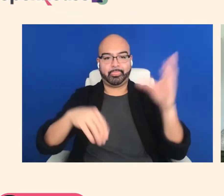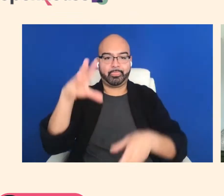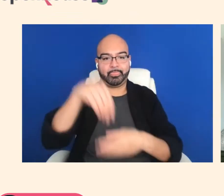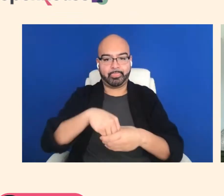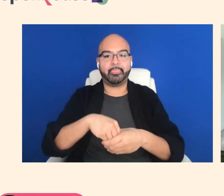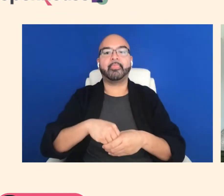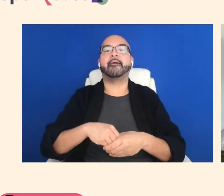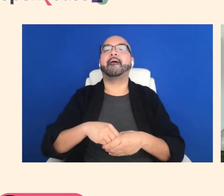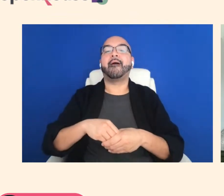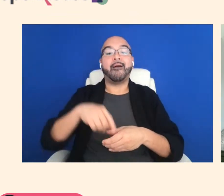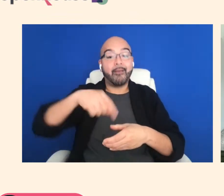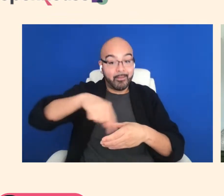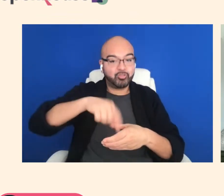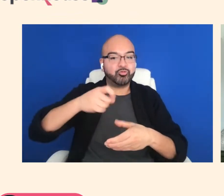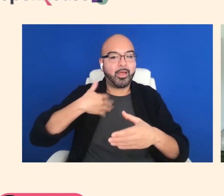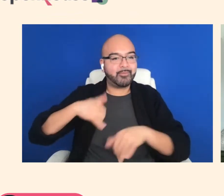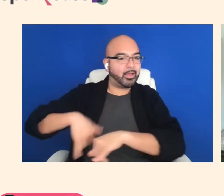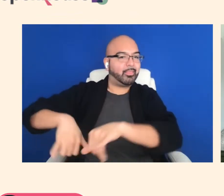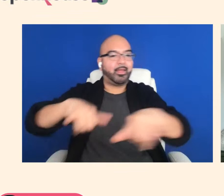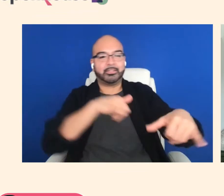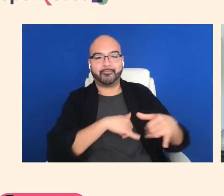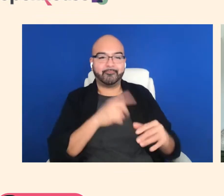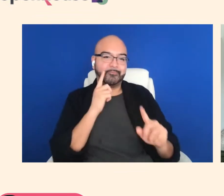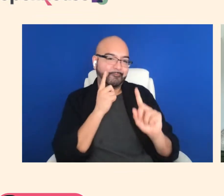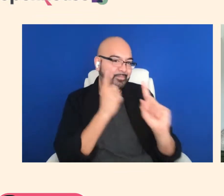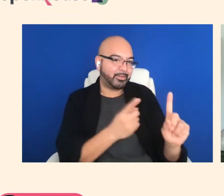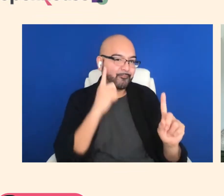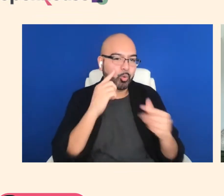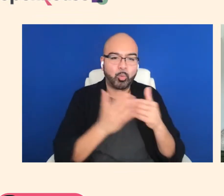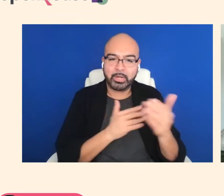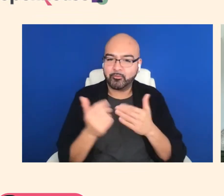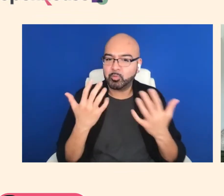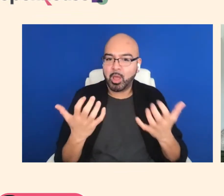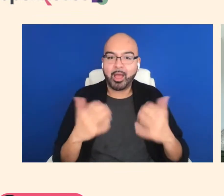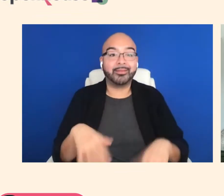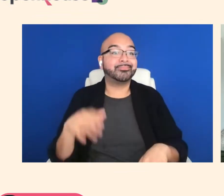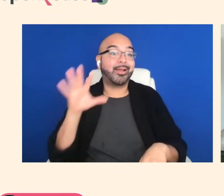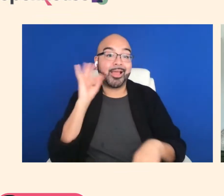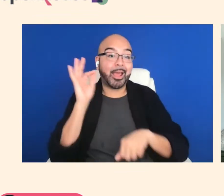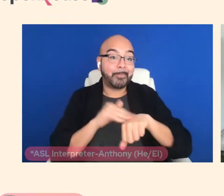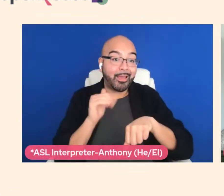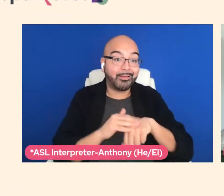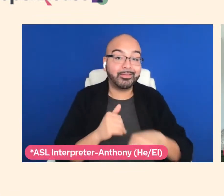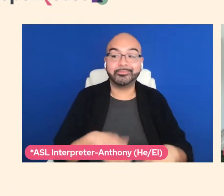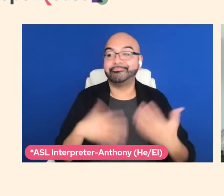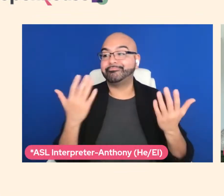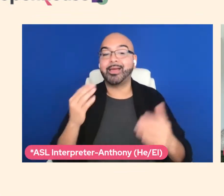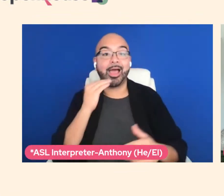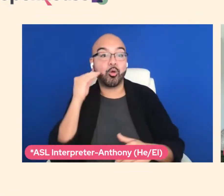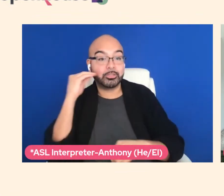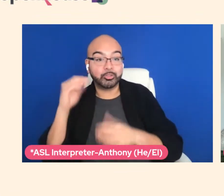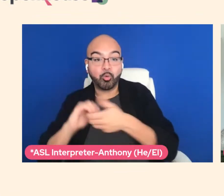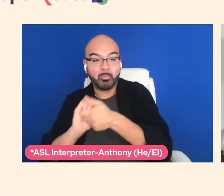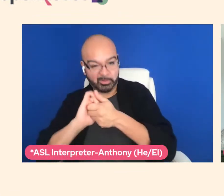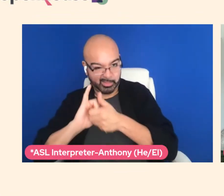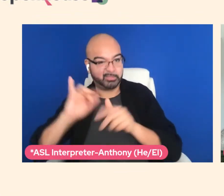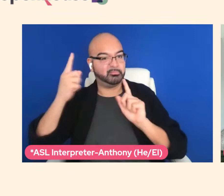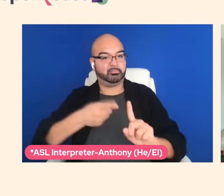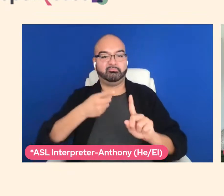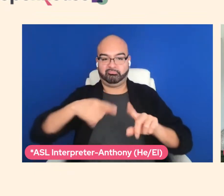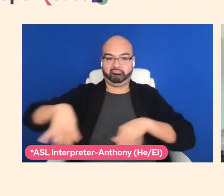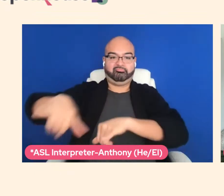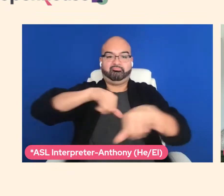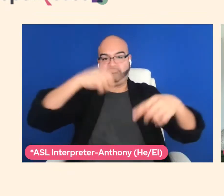affinity for whatever that is. Cat mm, petting cooperative, housing cooperative, like that's the whole point. A